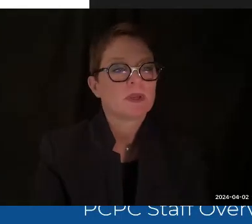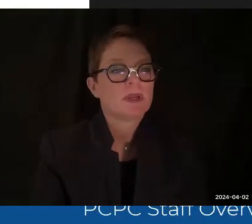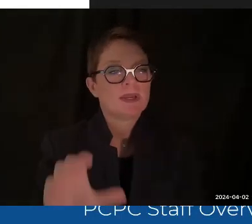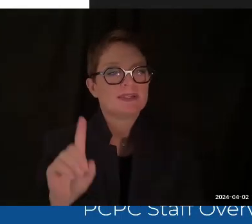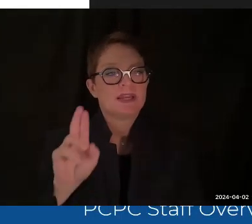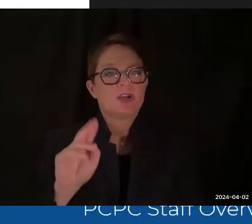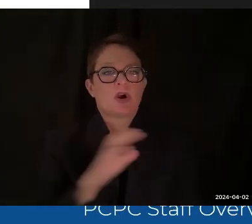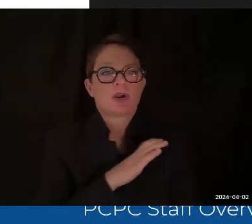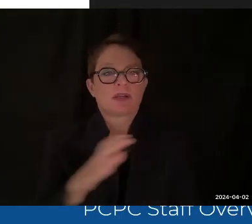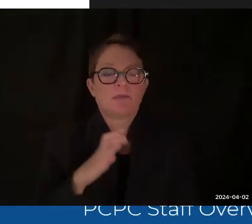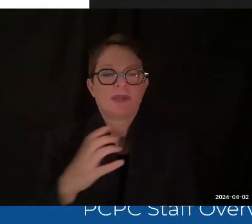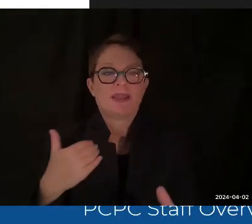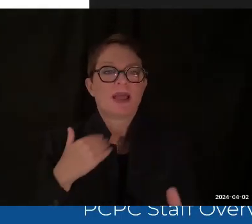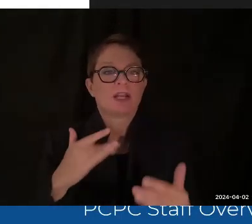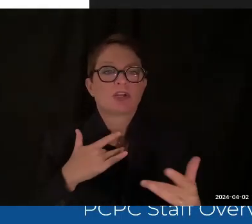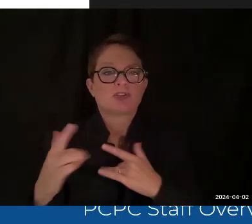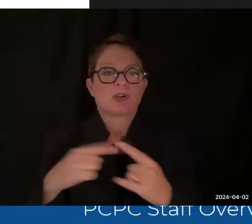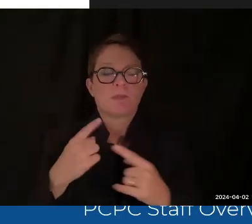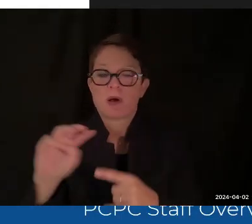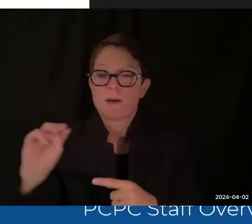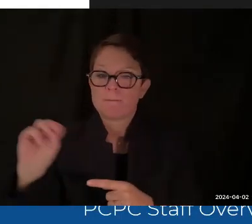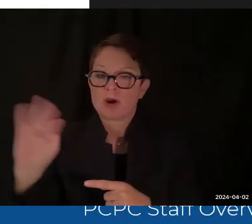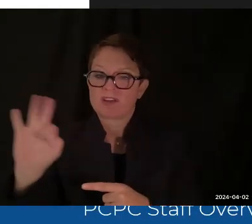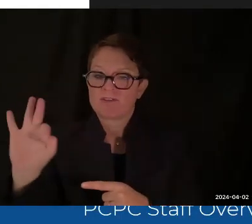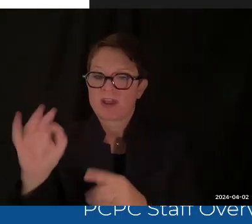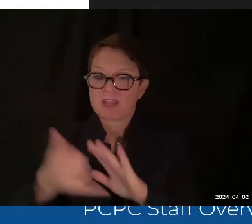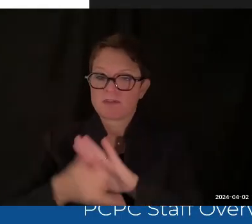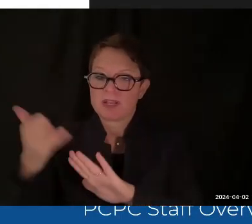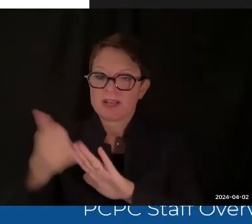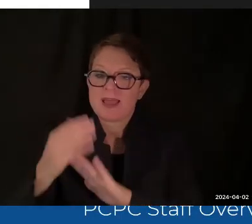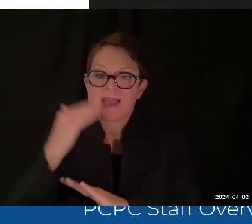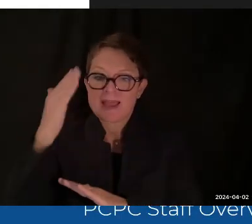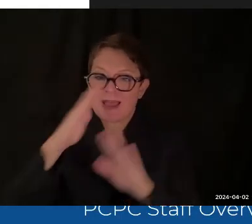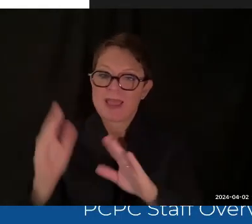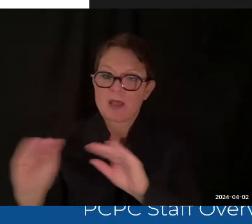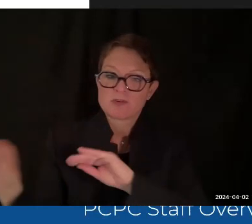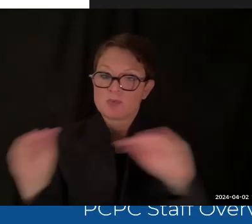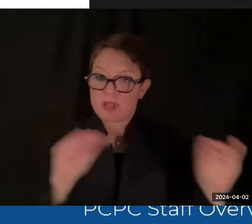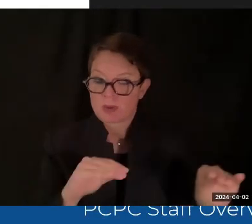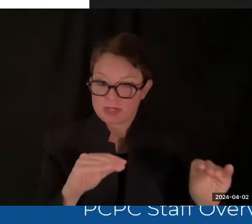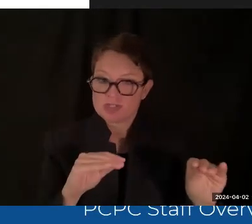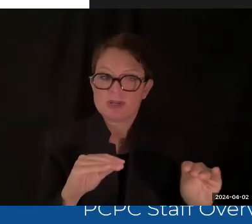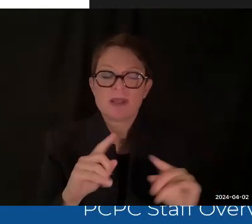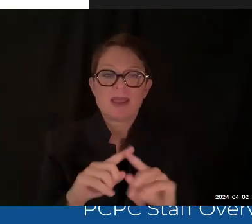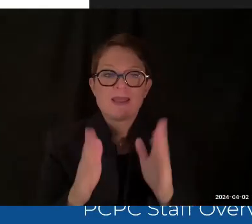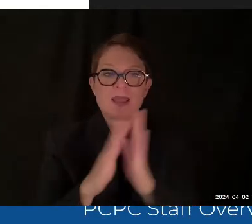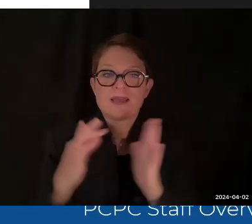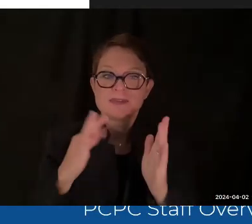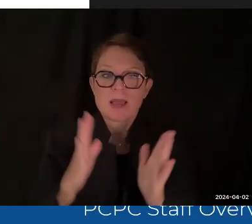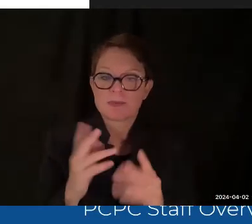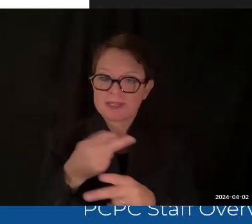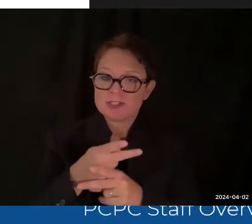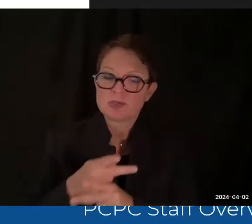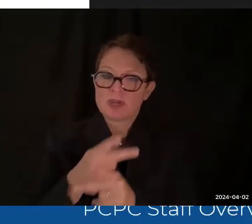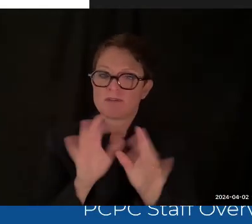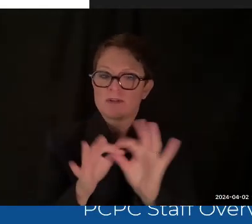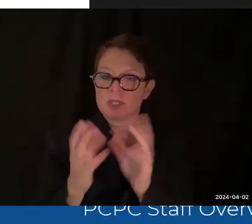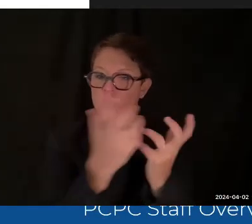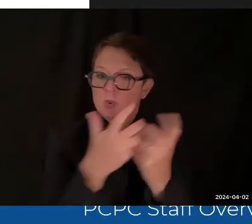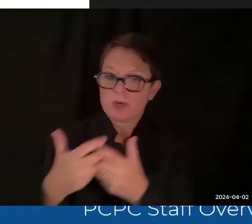CDR committee had concerns over the Market Frankford line head house relocation and asked the applicant to carefully